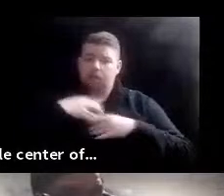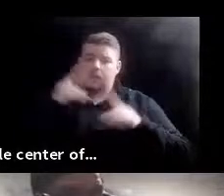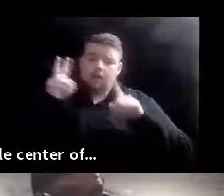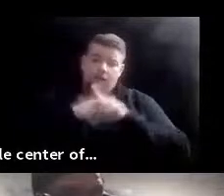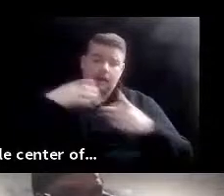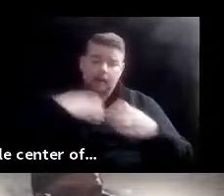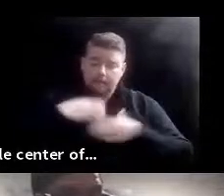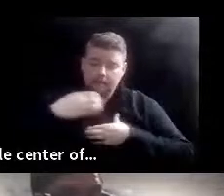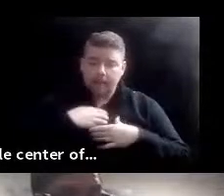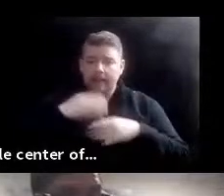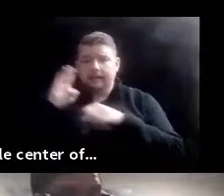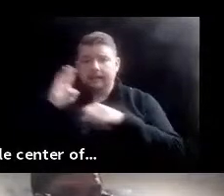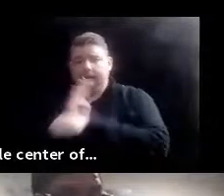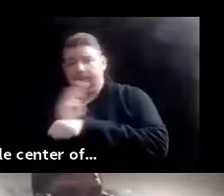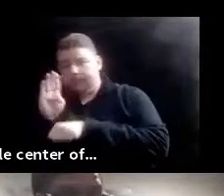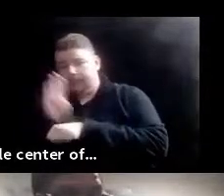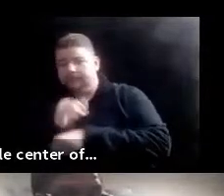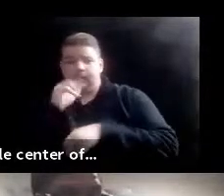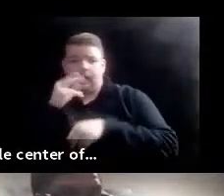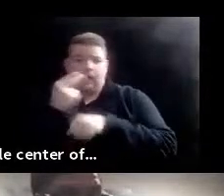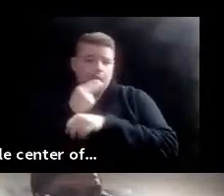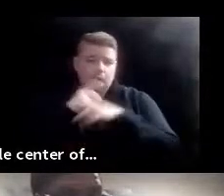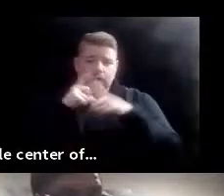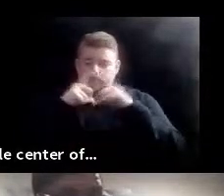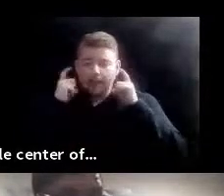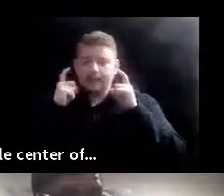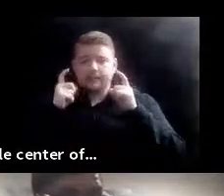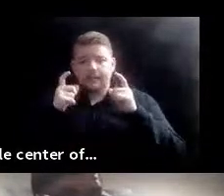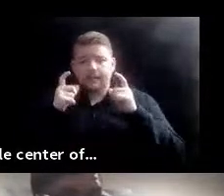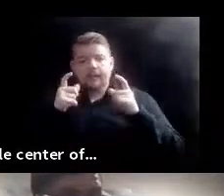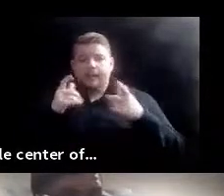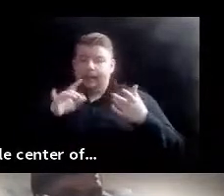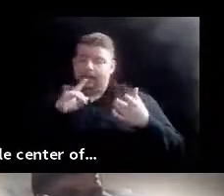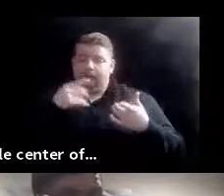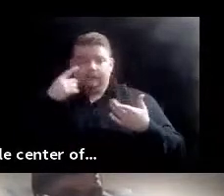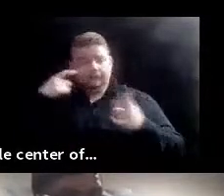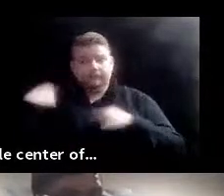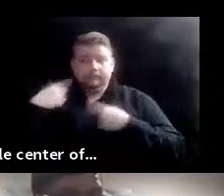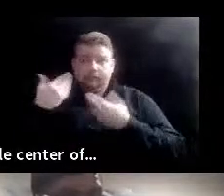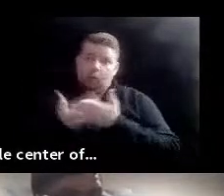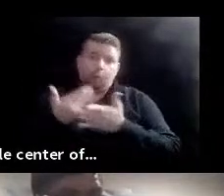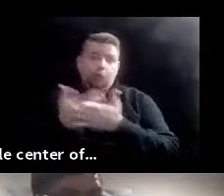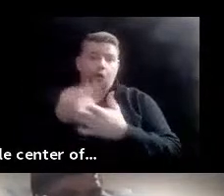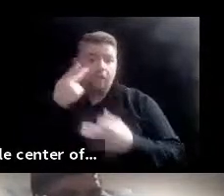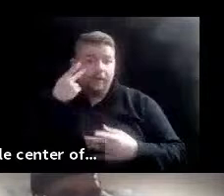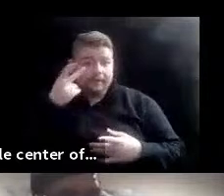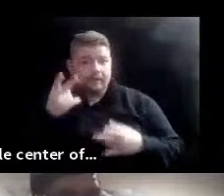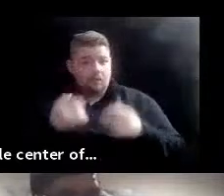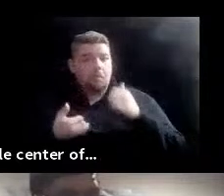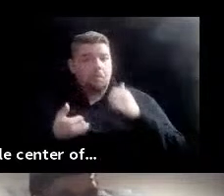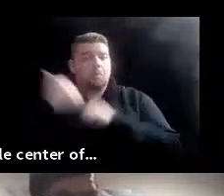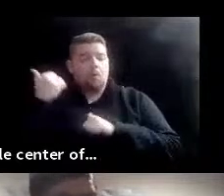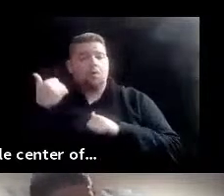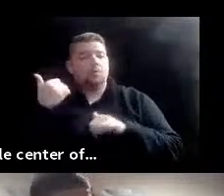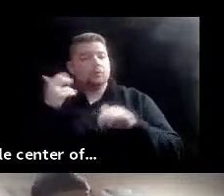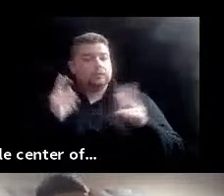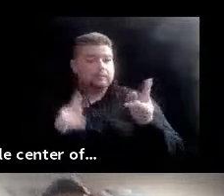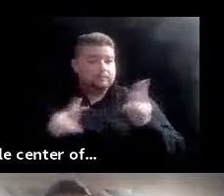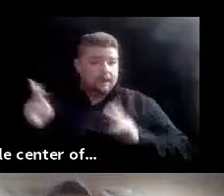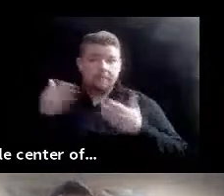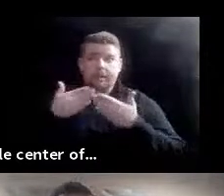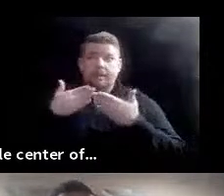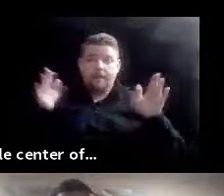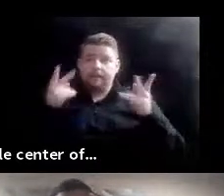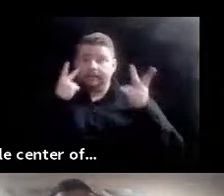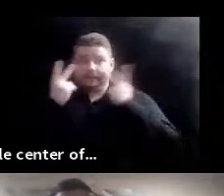about, businesses or other people not wearing masks. And anecdotally, we've seen, most people in public